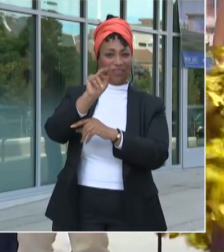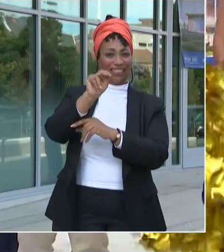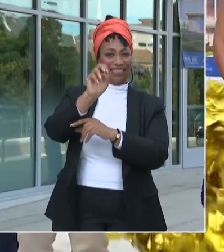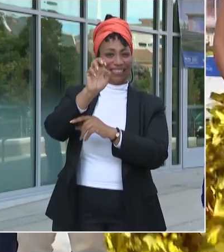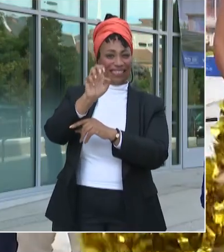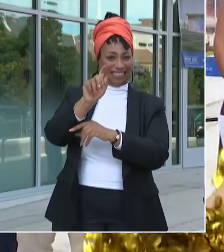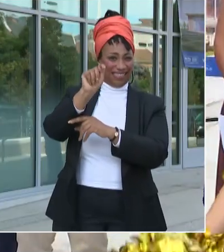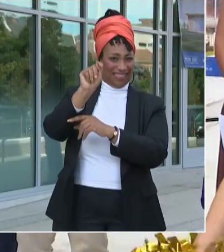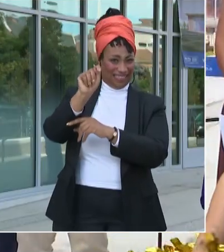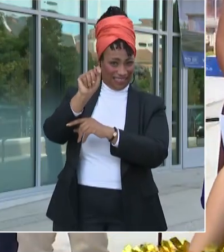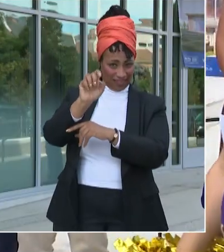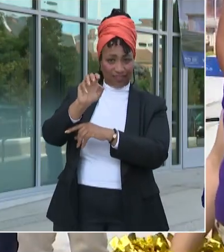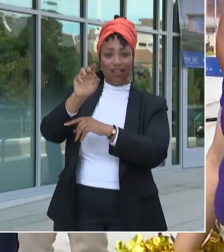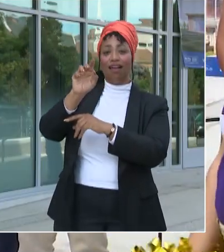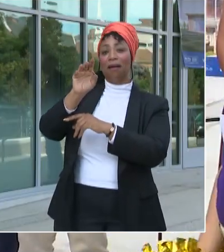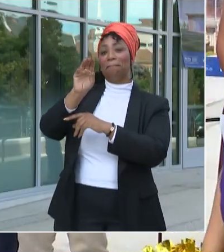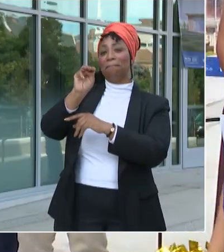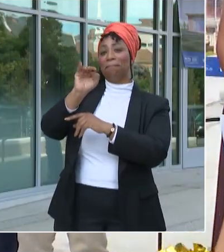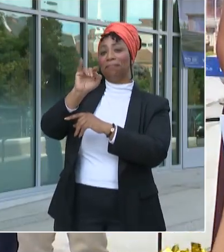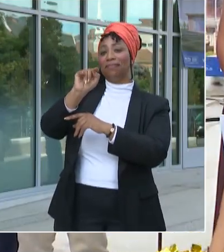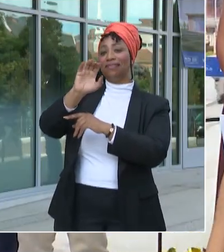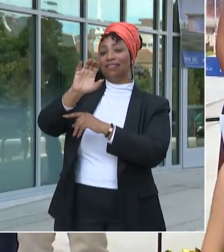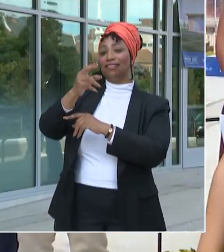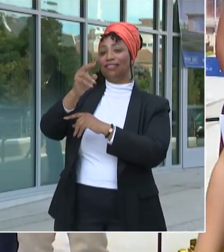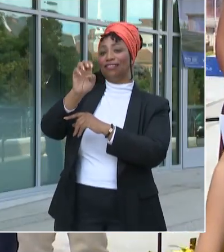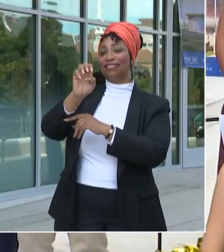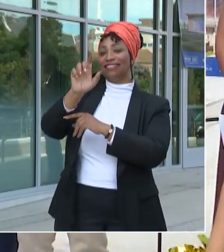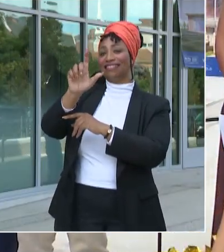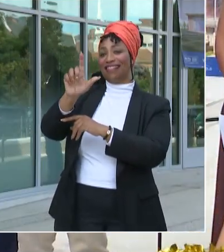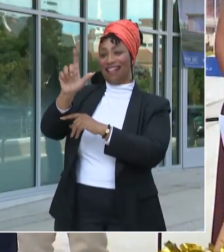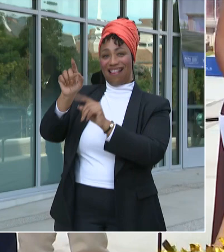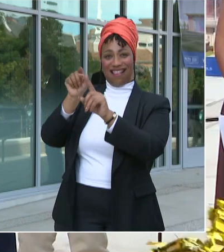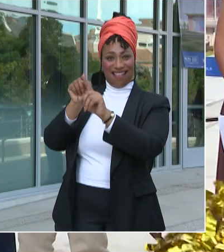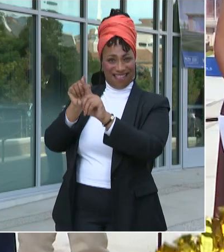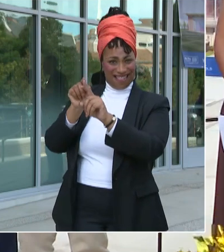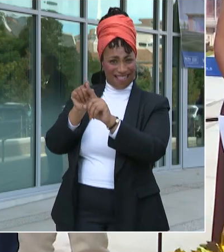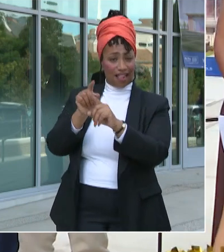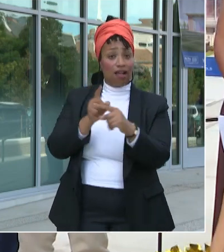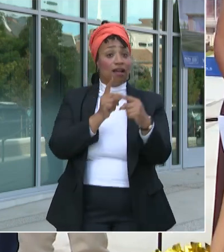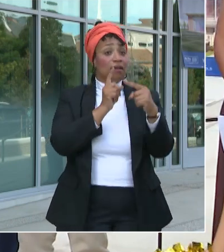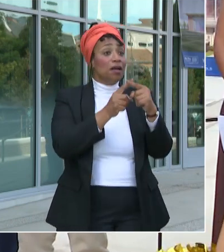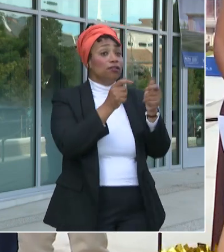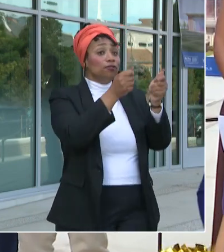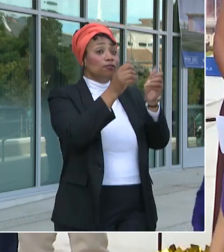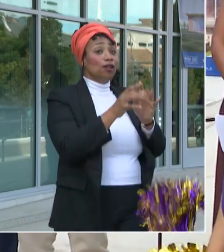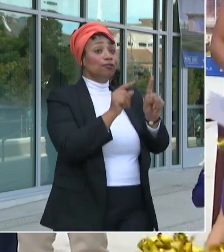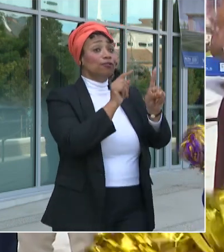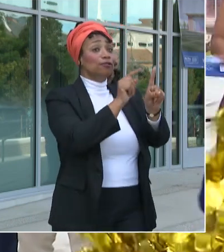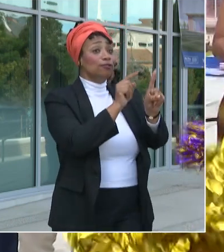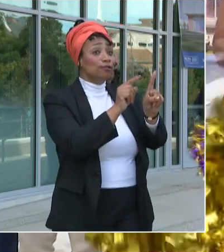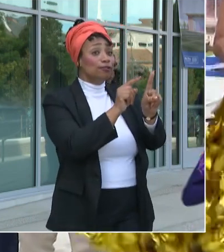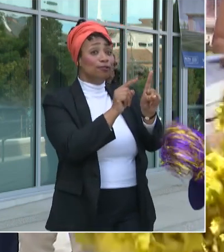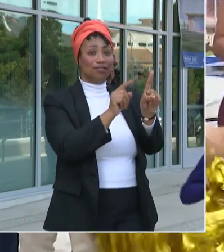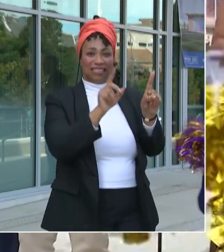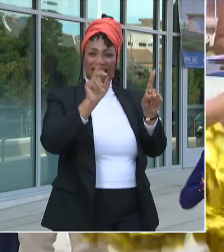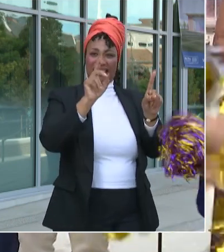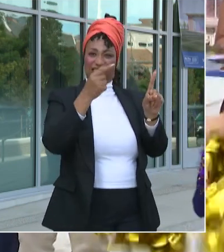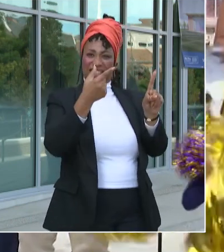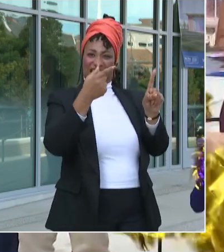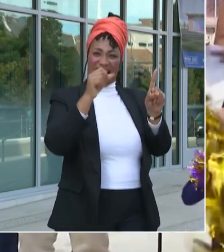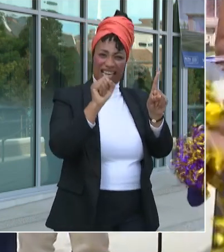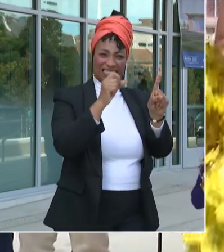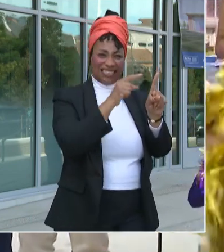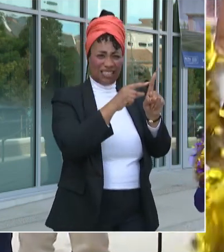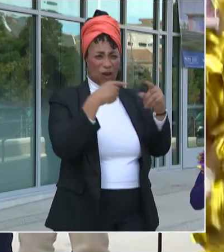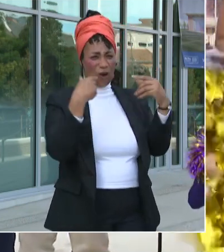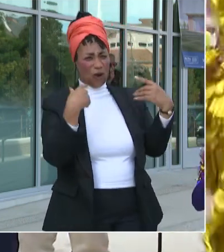is the director of DGS, our real estate and construction team, Delano Hunter, from the Department of General